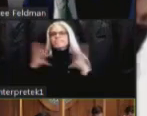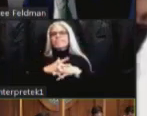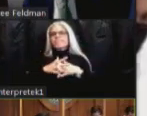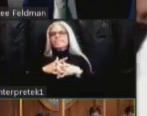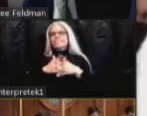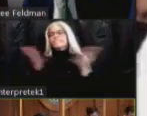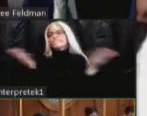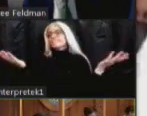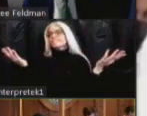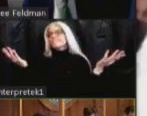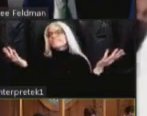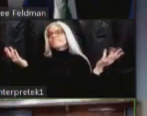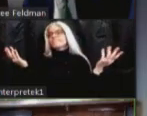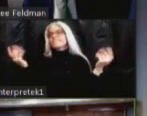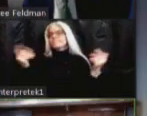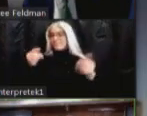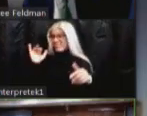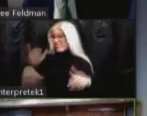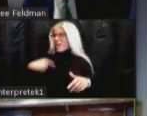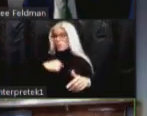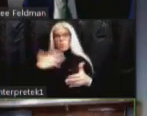thank you. Thank you.